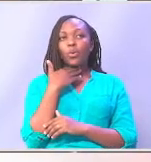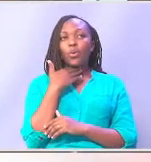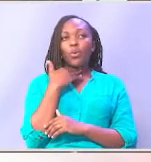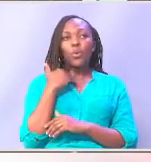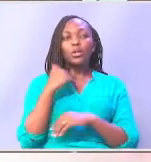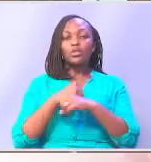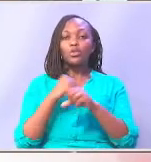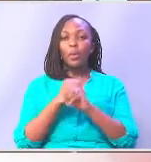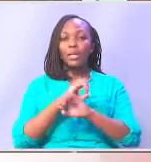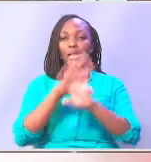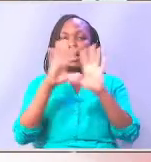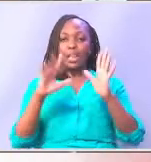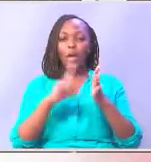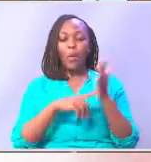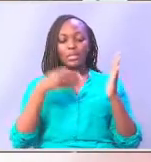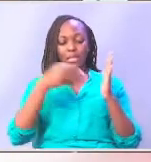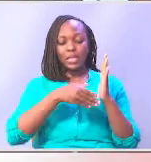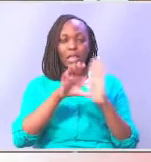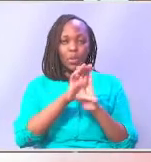in the Constitution.